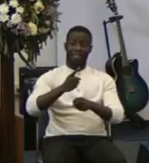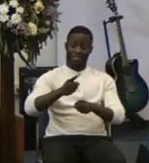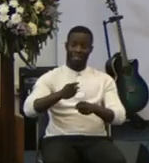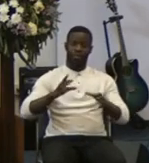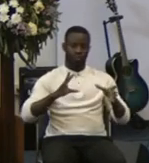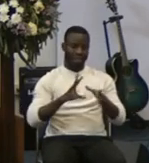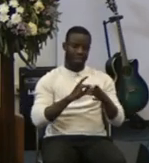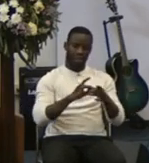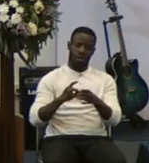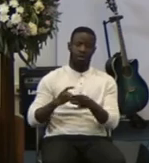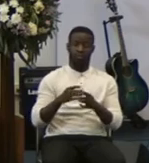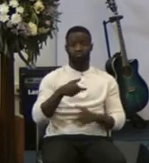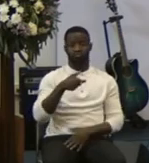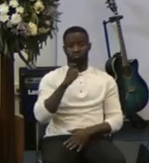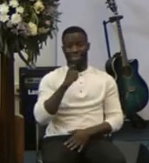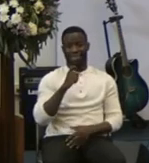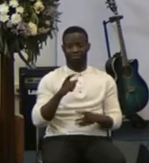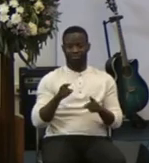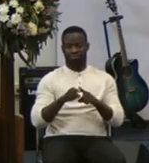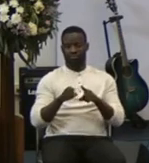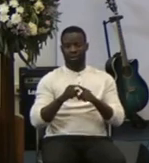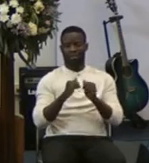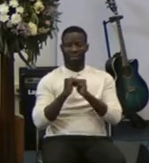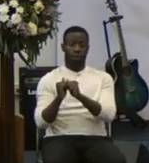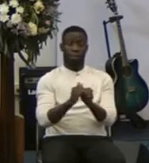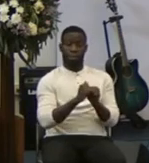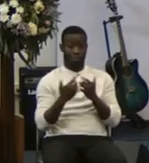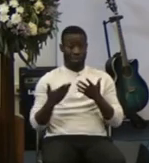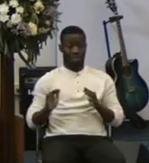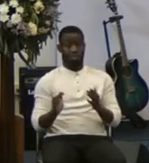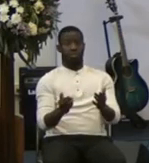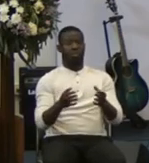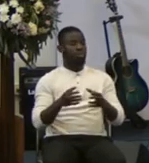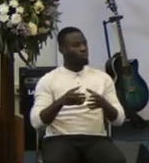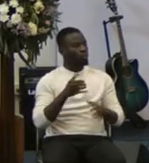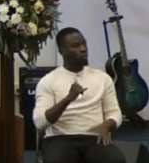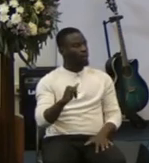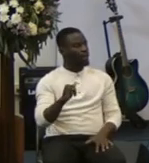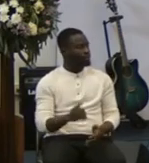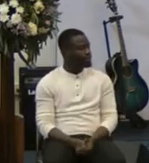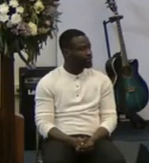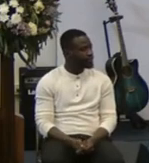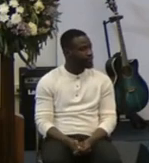drink together as a mark of our fellowship. Will the deacon serve the church, please?